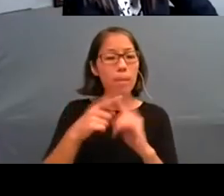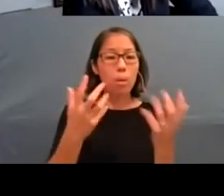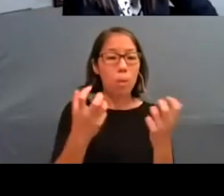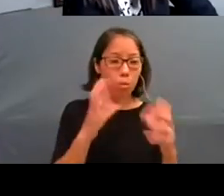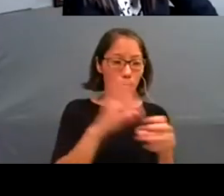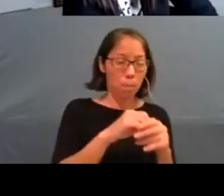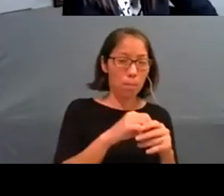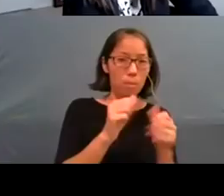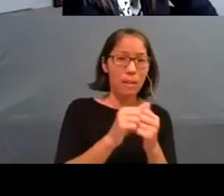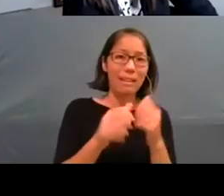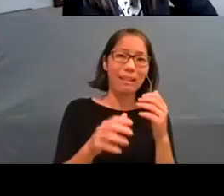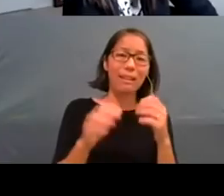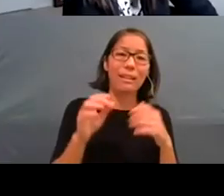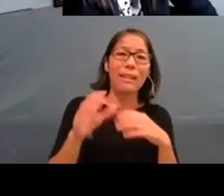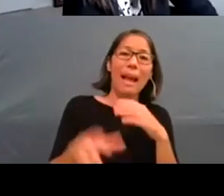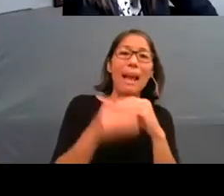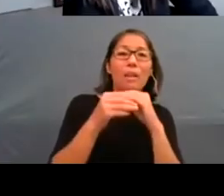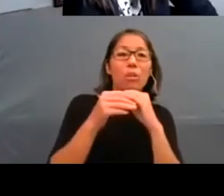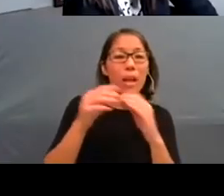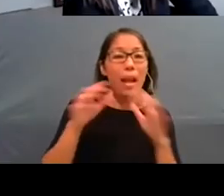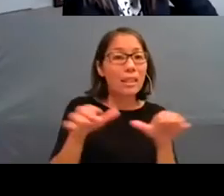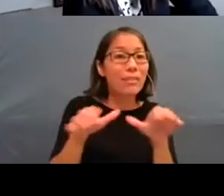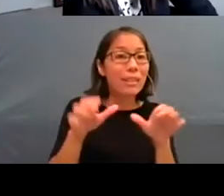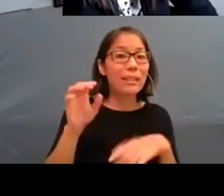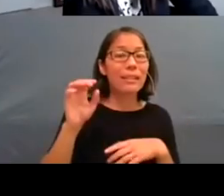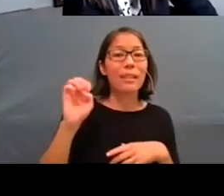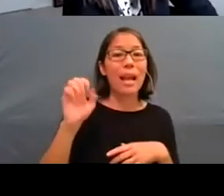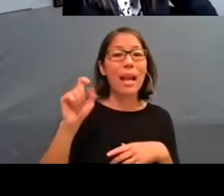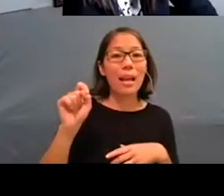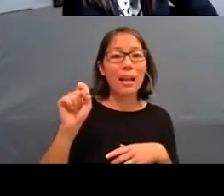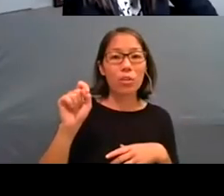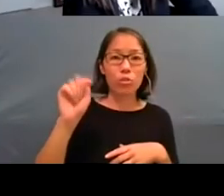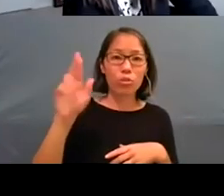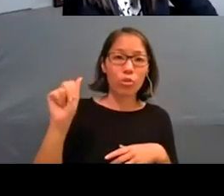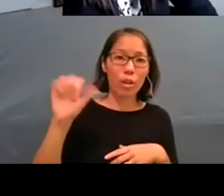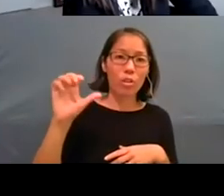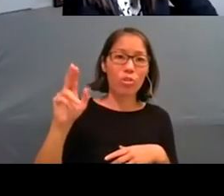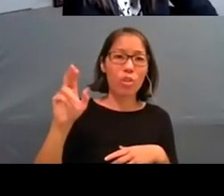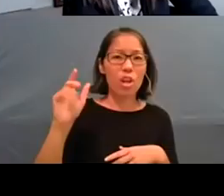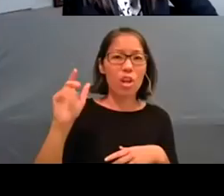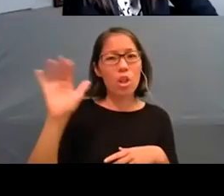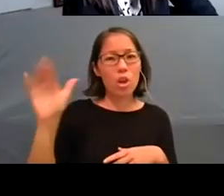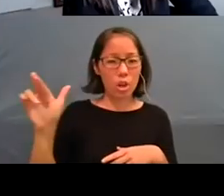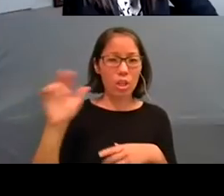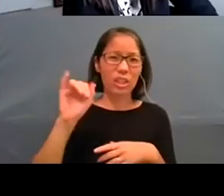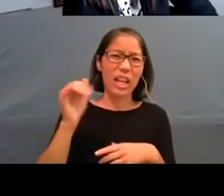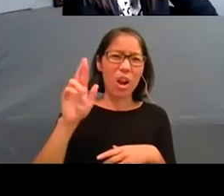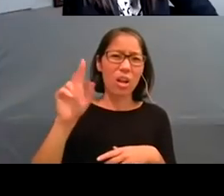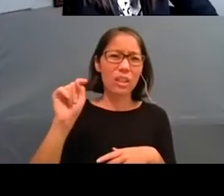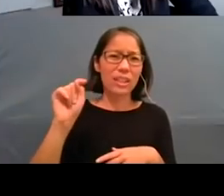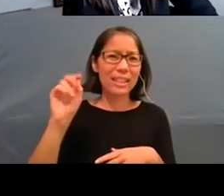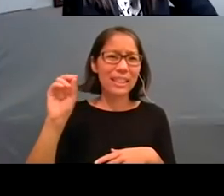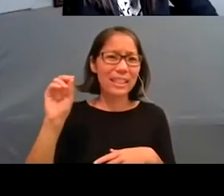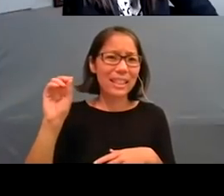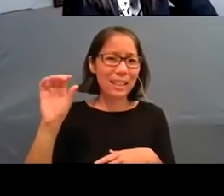in extracurricular activities or maybe JROTC, will there be an opportunity for them to be at the school when they need to be at school for